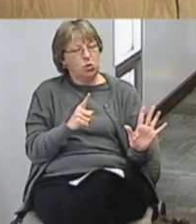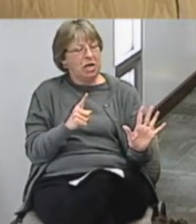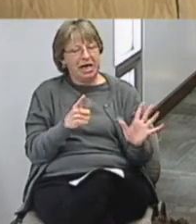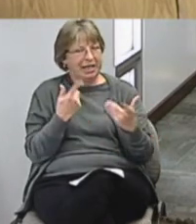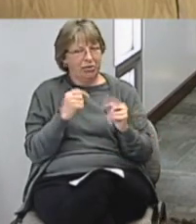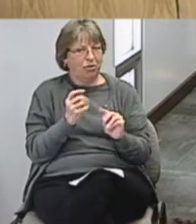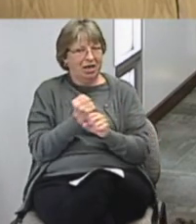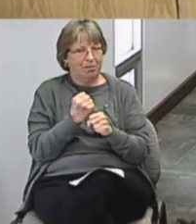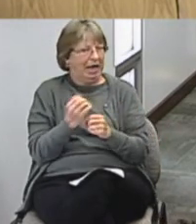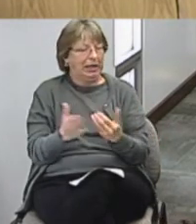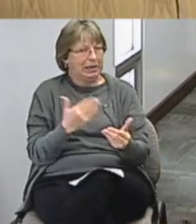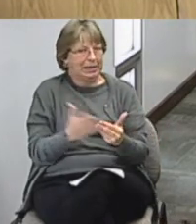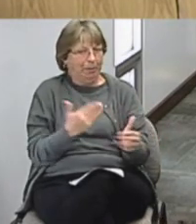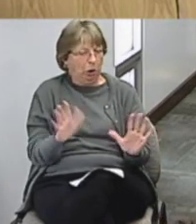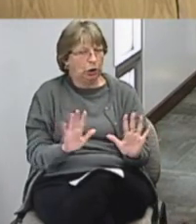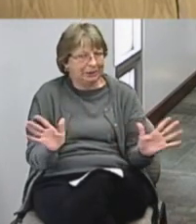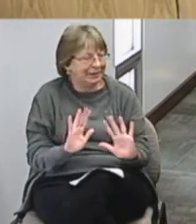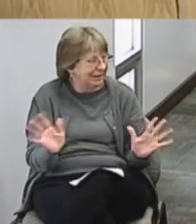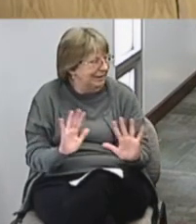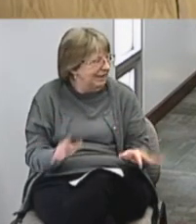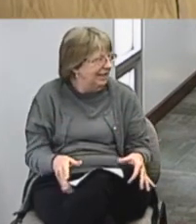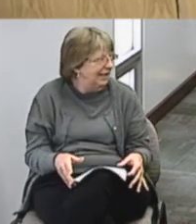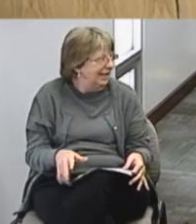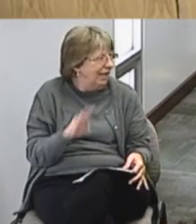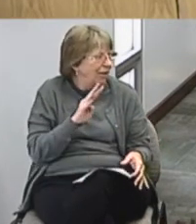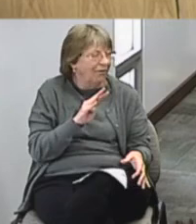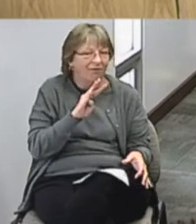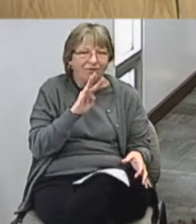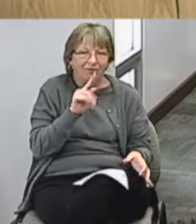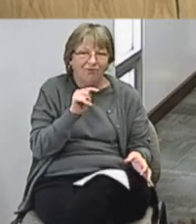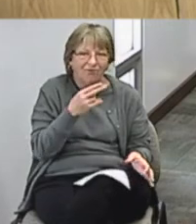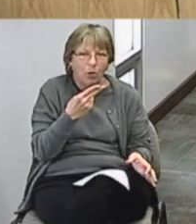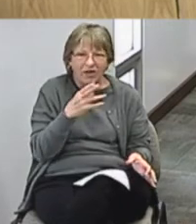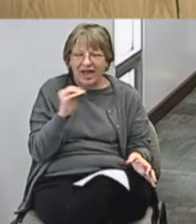thing. Please. All right, the Fourth and Cary site.